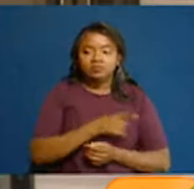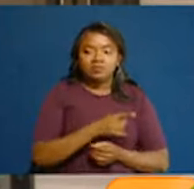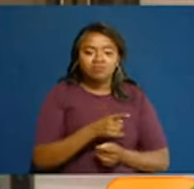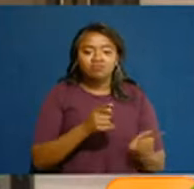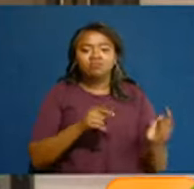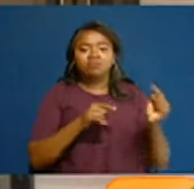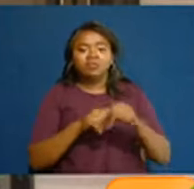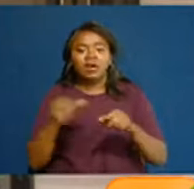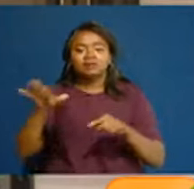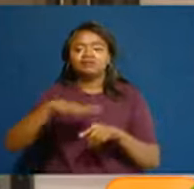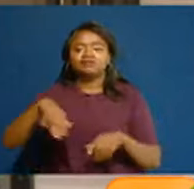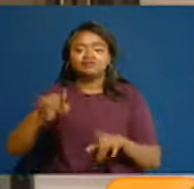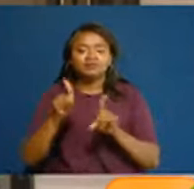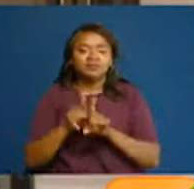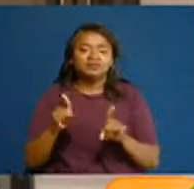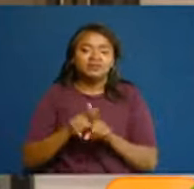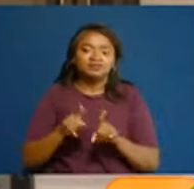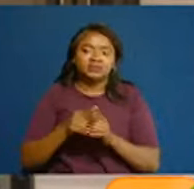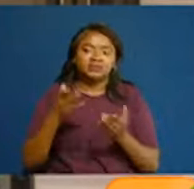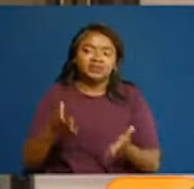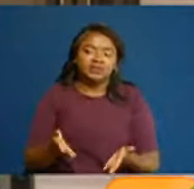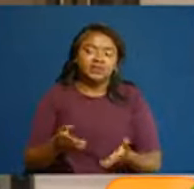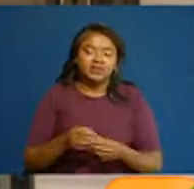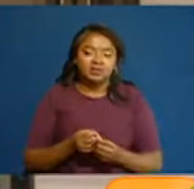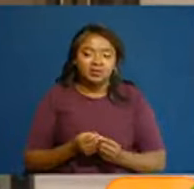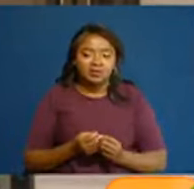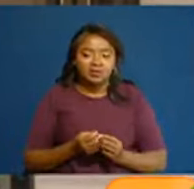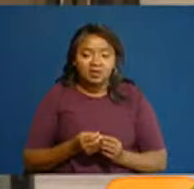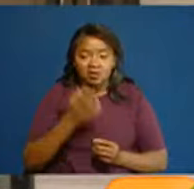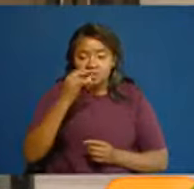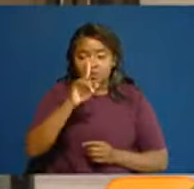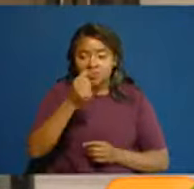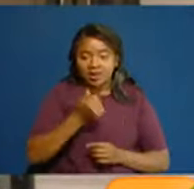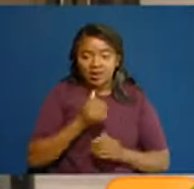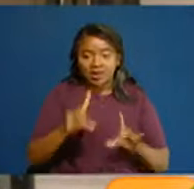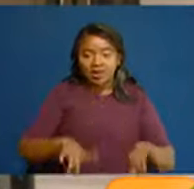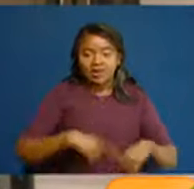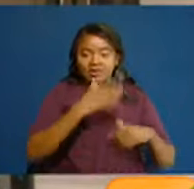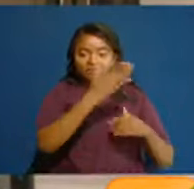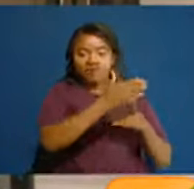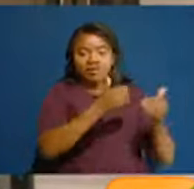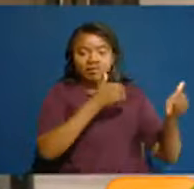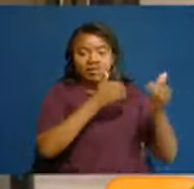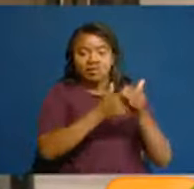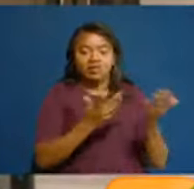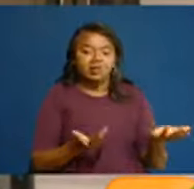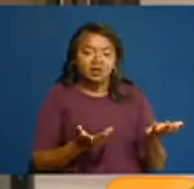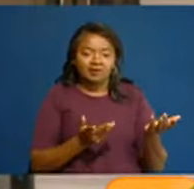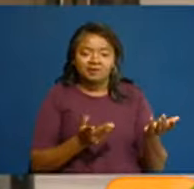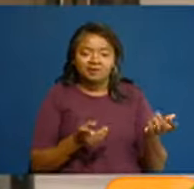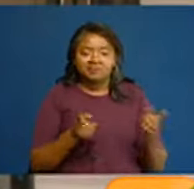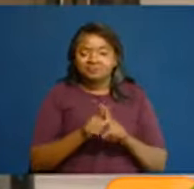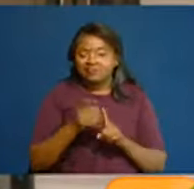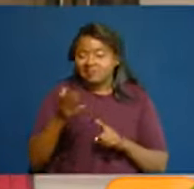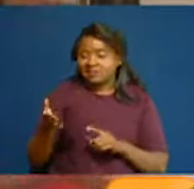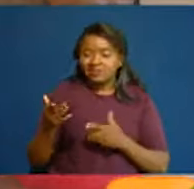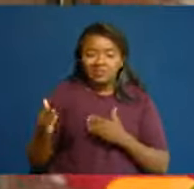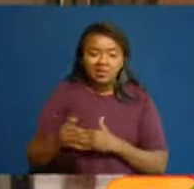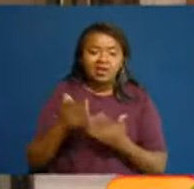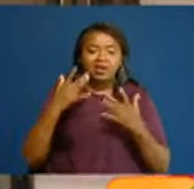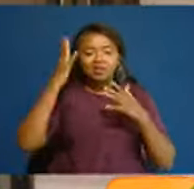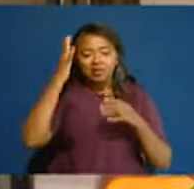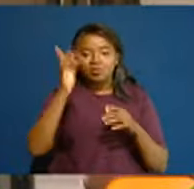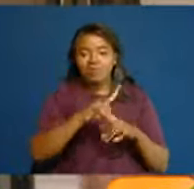kama sasa vile unaona sisi kuna huyo msichana anakaa kwa nyumba nyingine hapa just the next block. Na hawa wako hapa na hawa watu